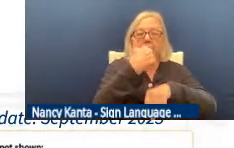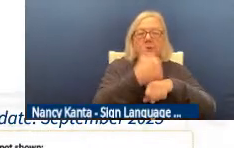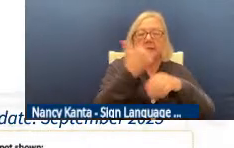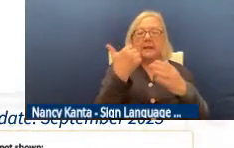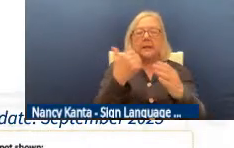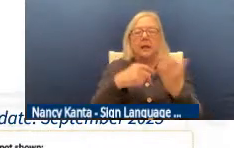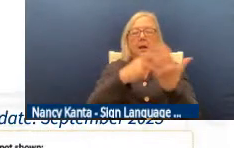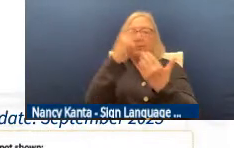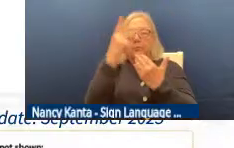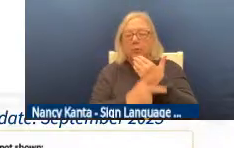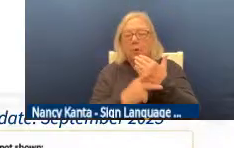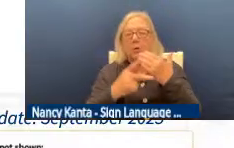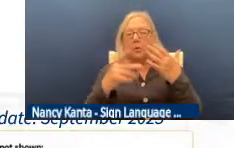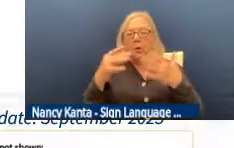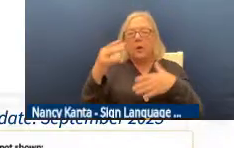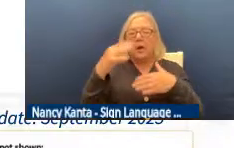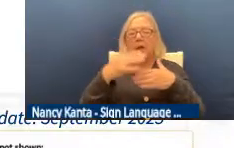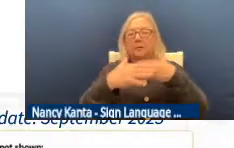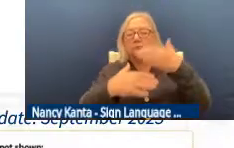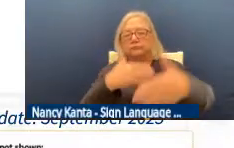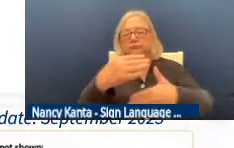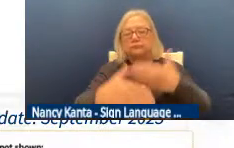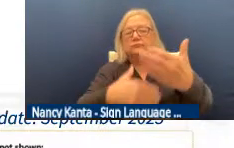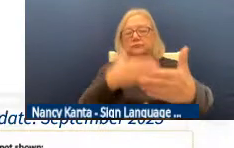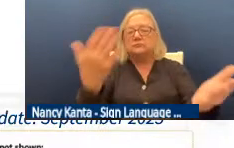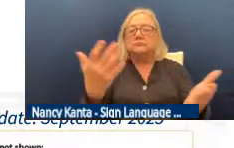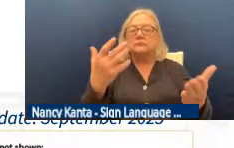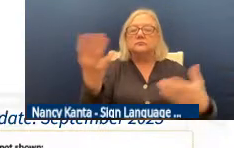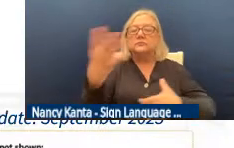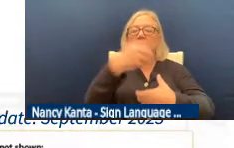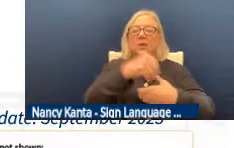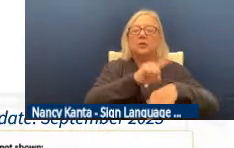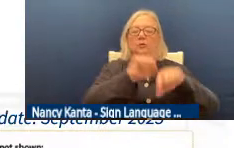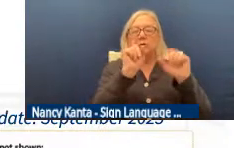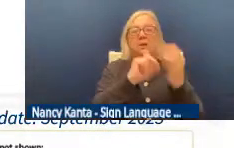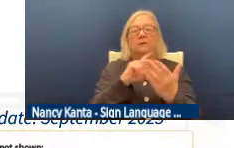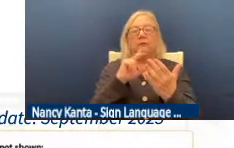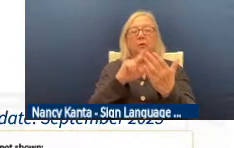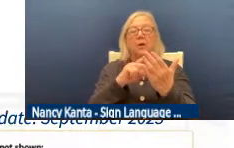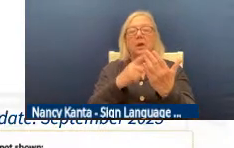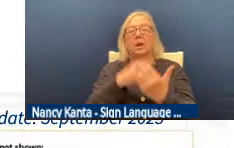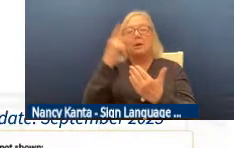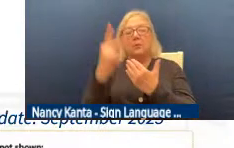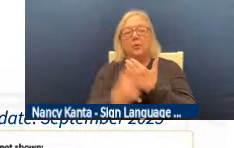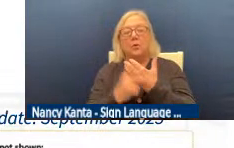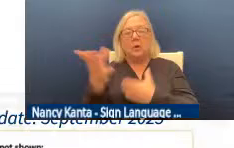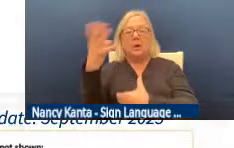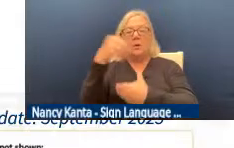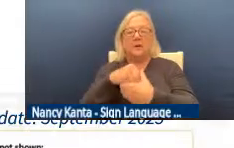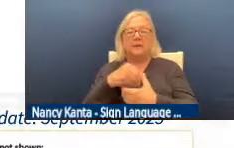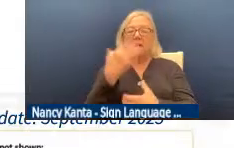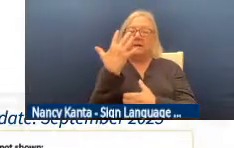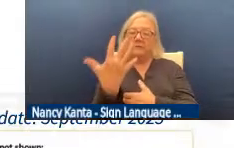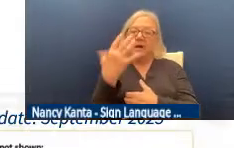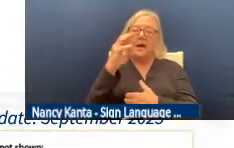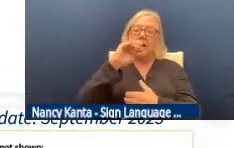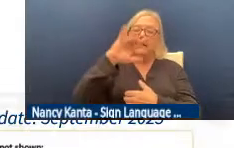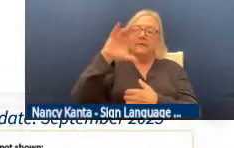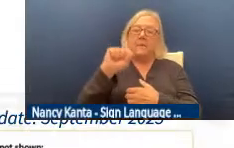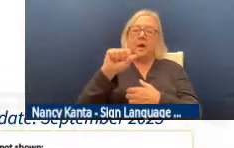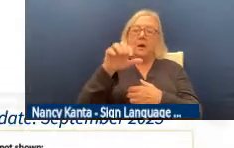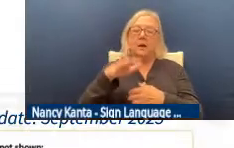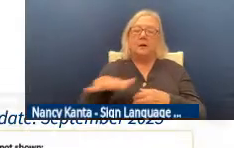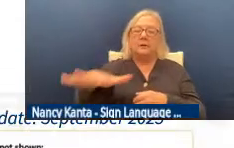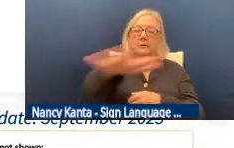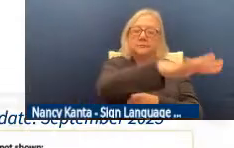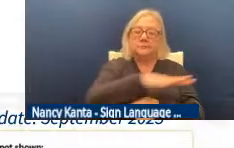time with the various different projects working in the 5-mile corridor. So we can't build it all at once. So